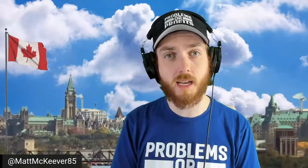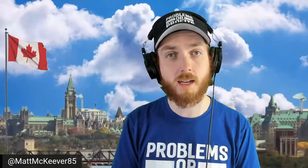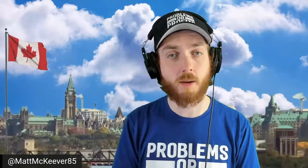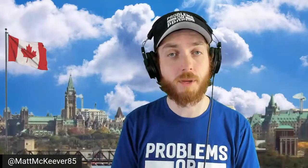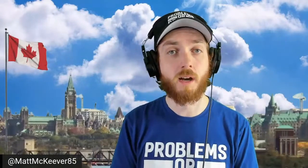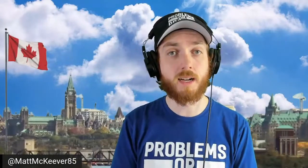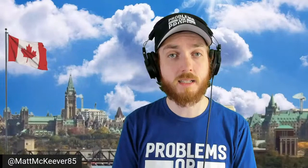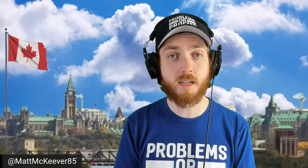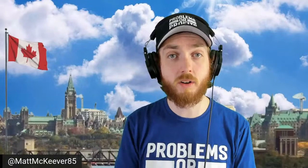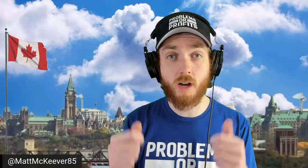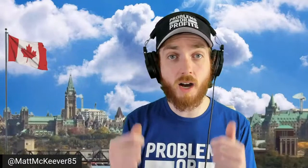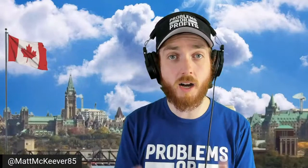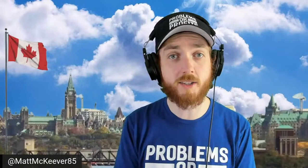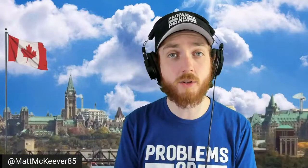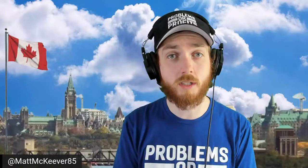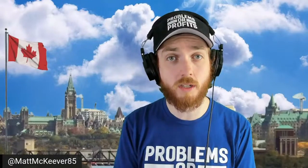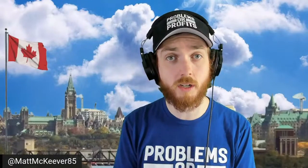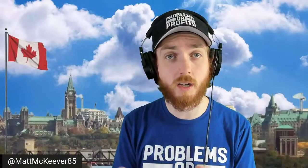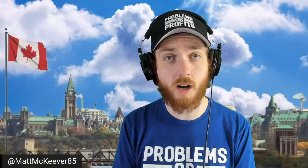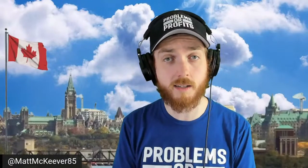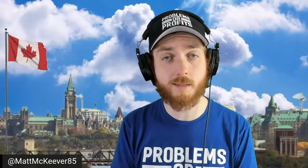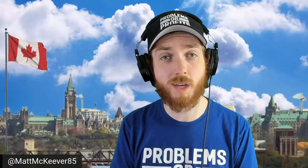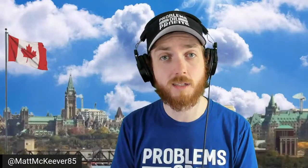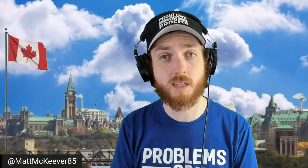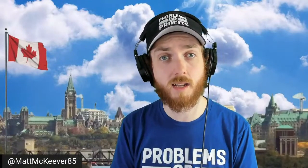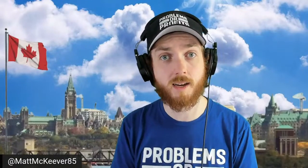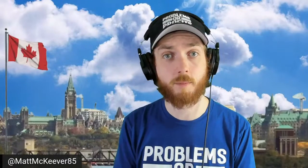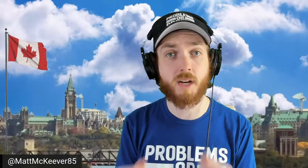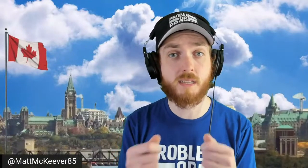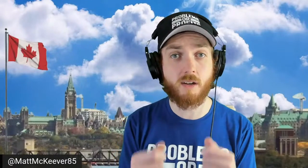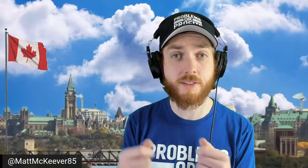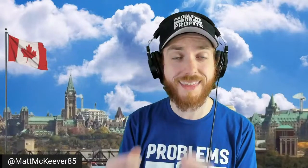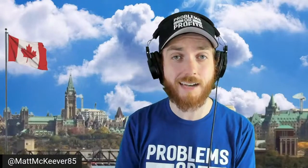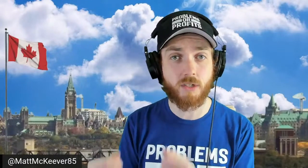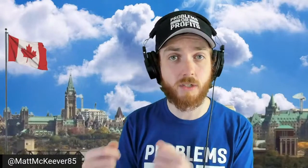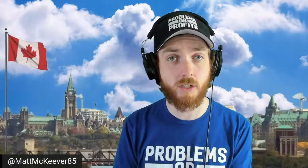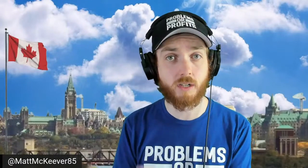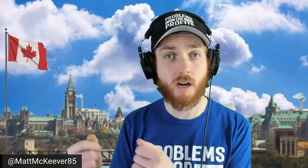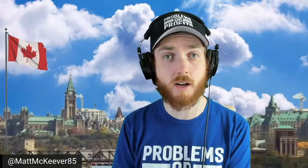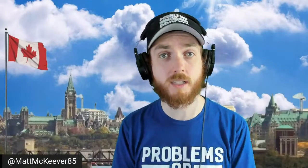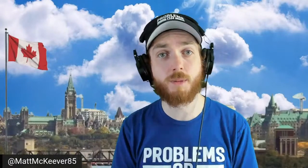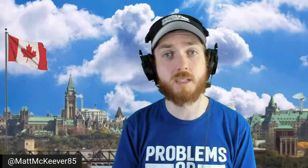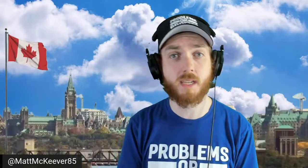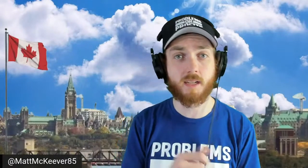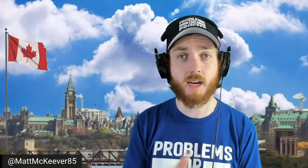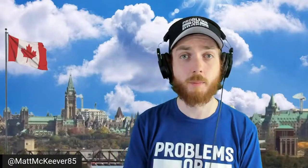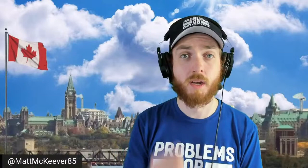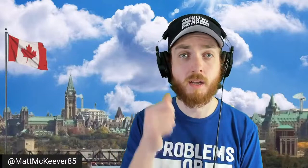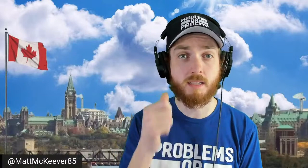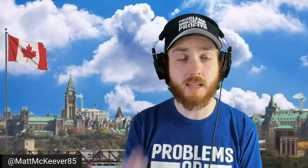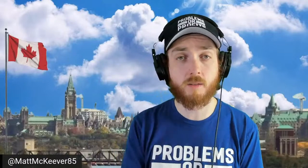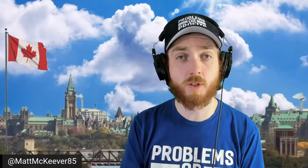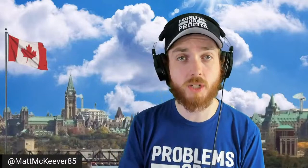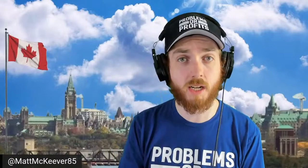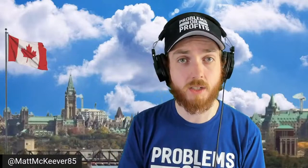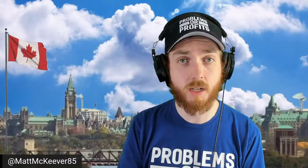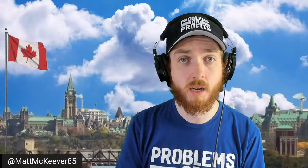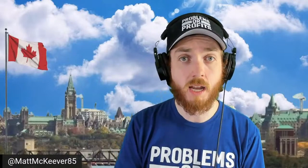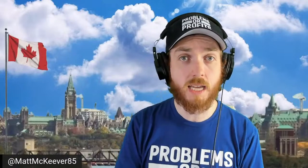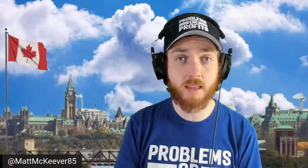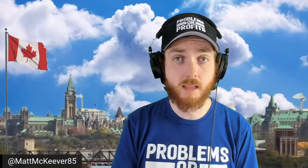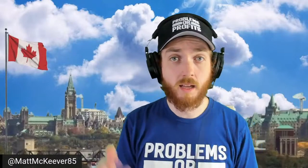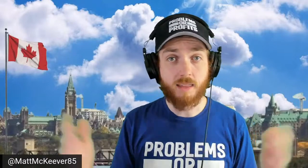men stand up, until 100 good, honest men stand up, until 1,000 good, honest men stand up, nothing will